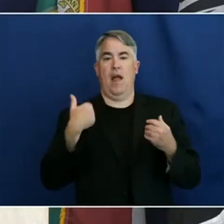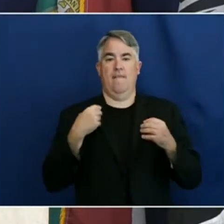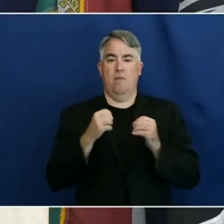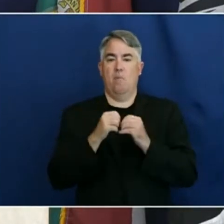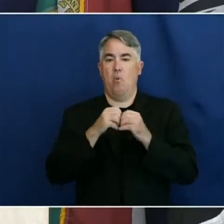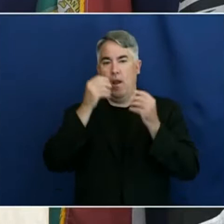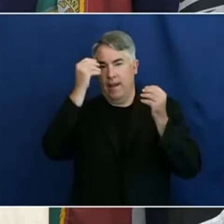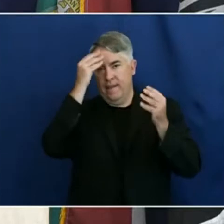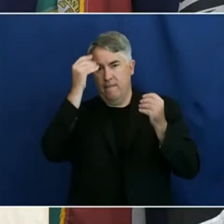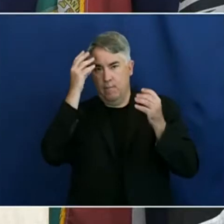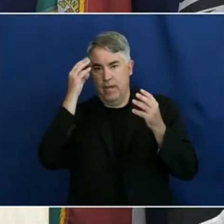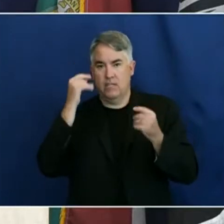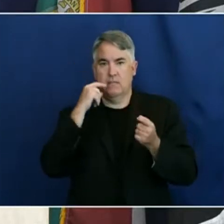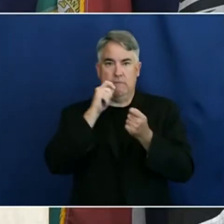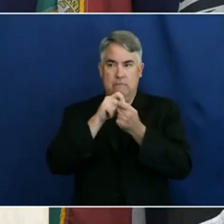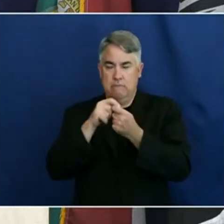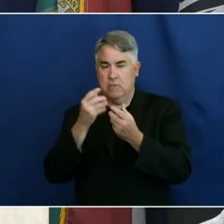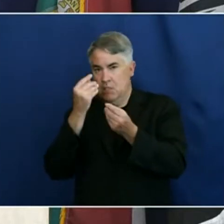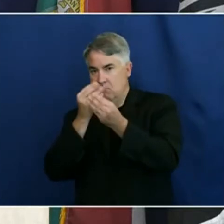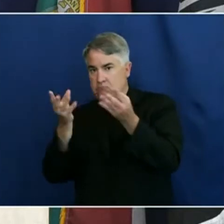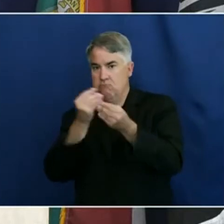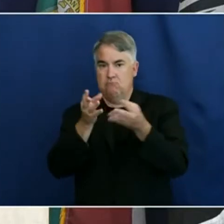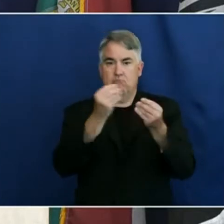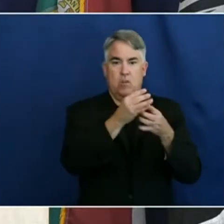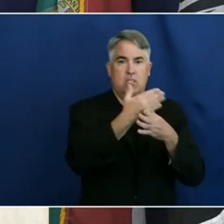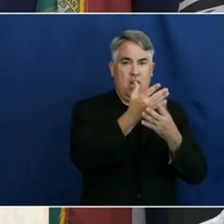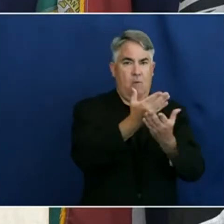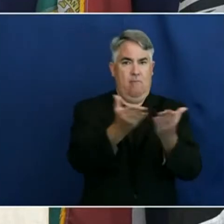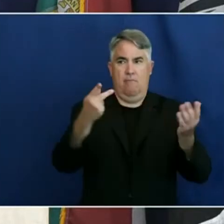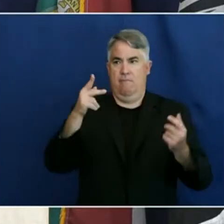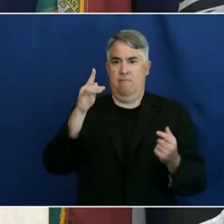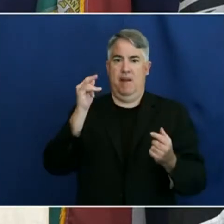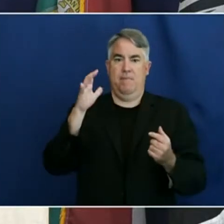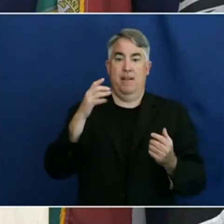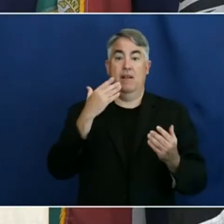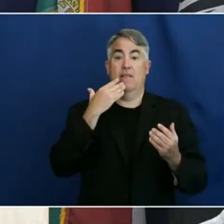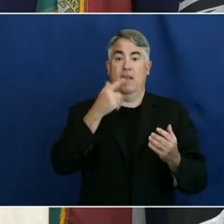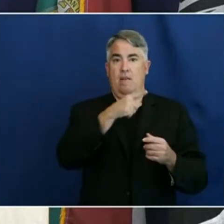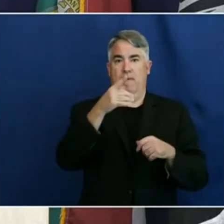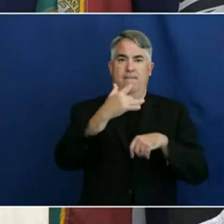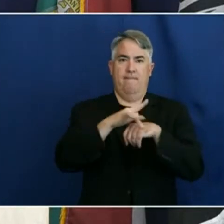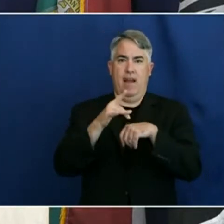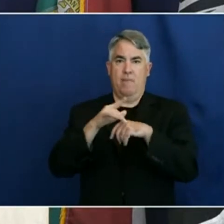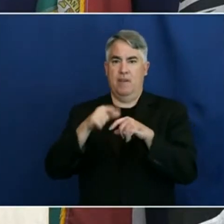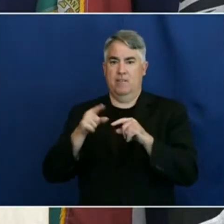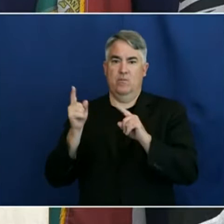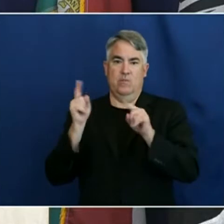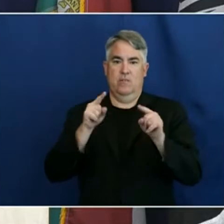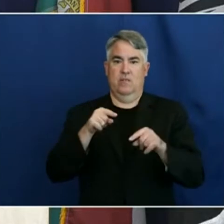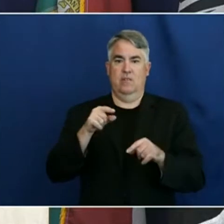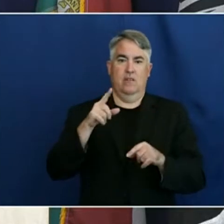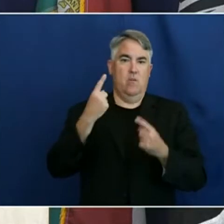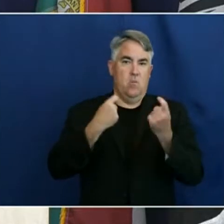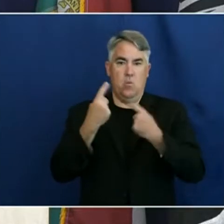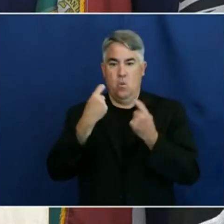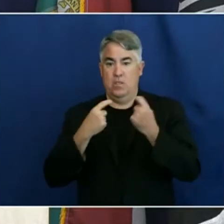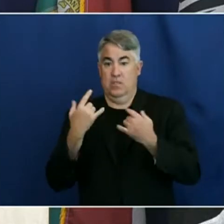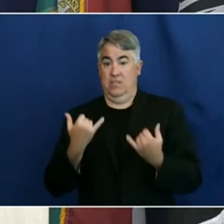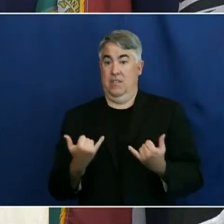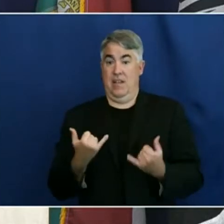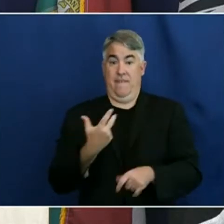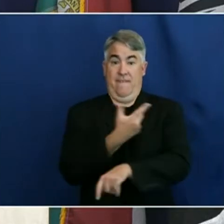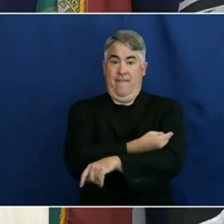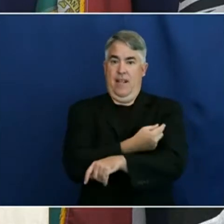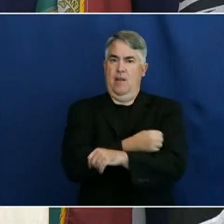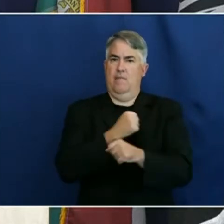details, and we will share that with the public and certainly be available to answer any questions. But again, the presence of the vaccine has put us on a